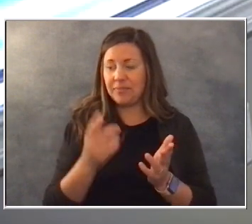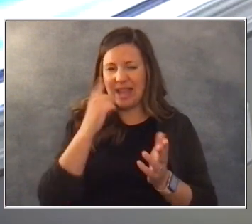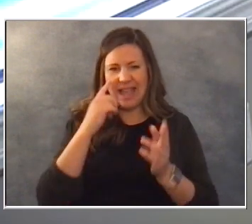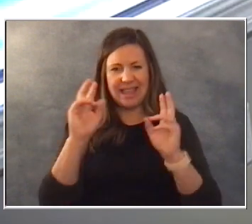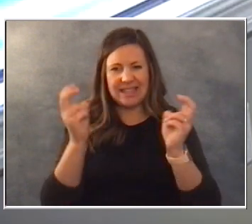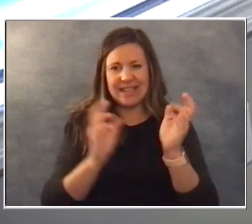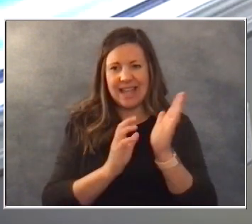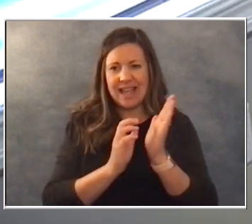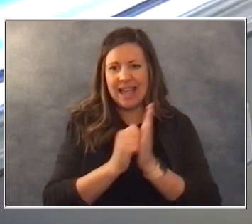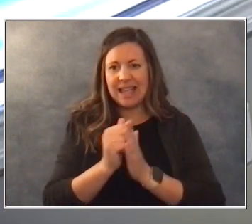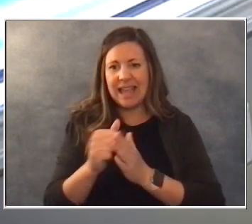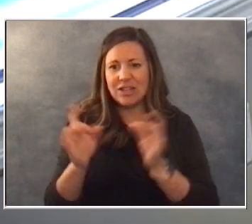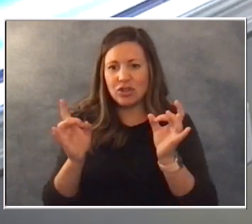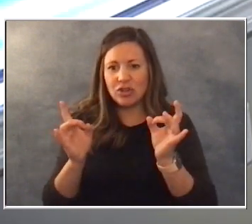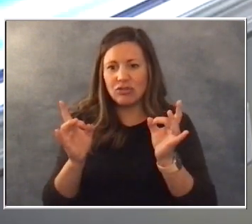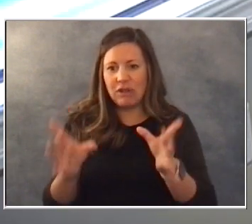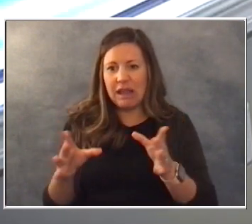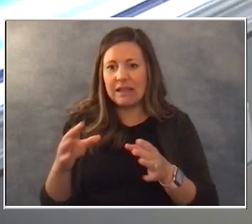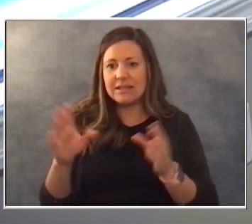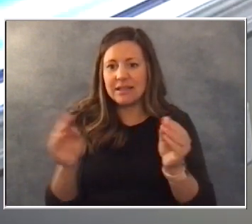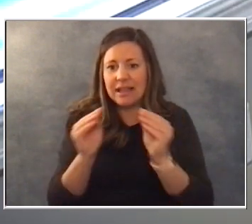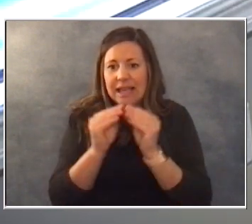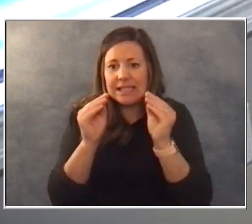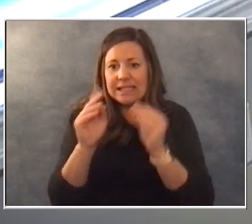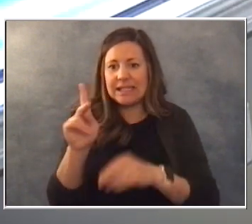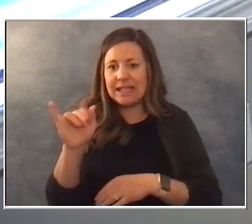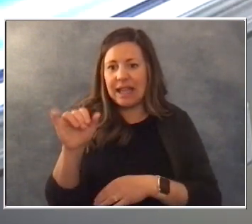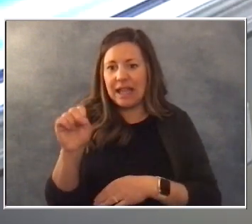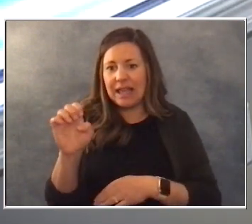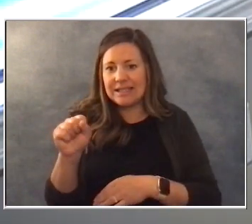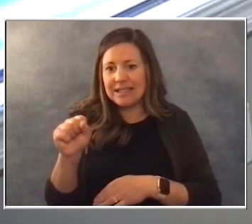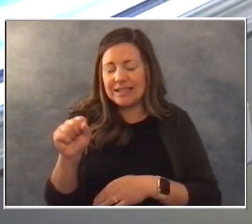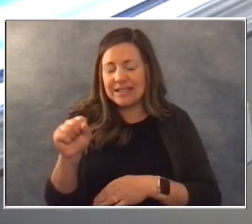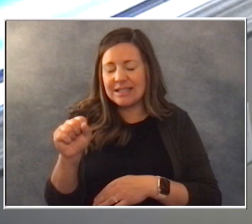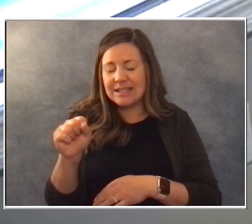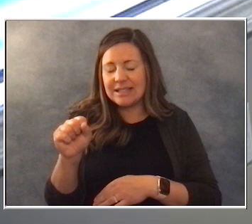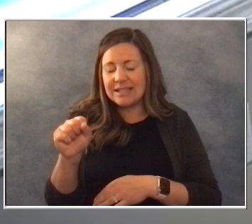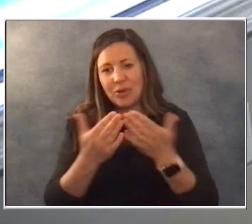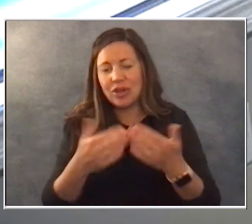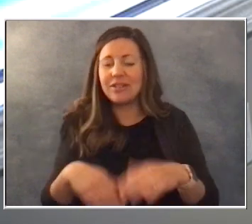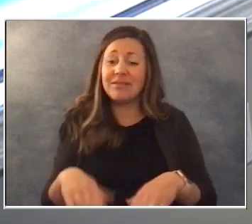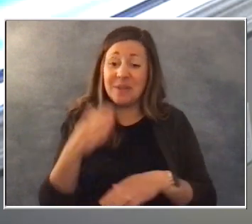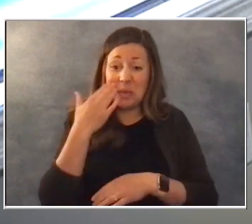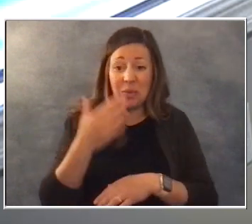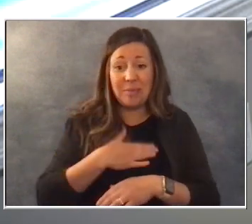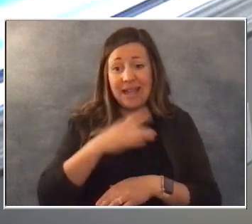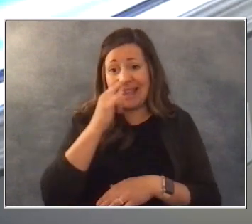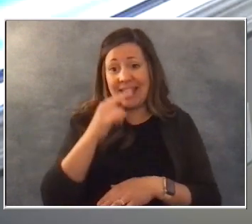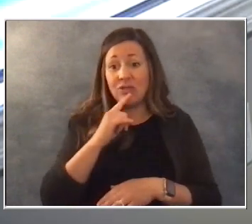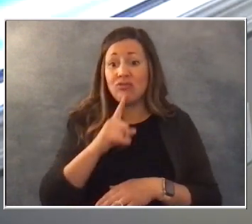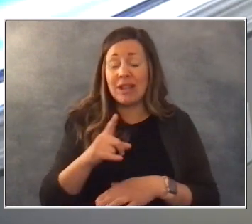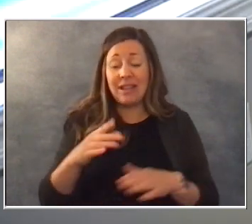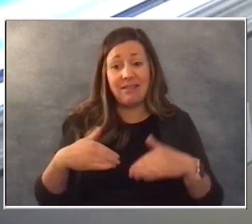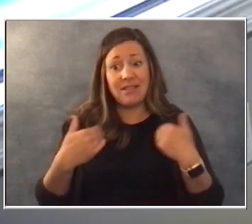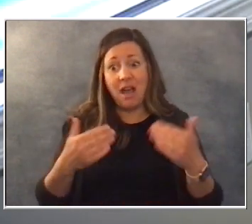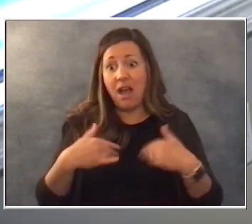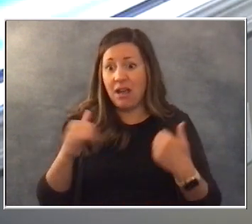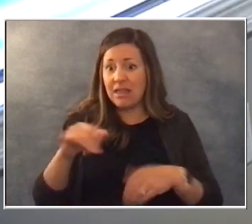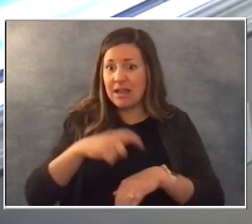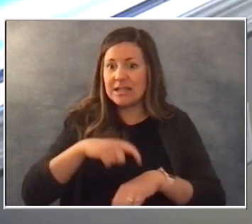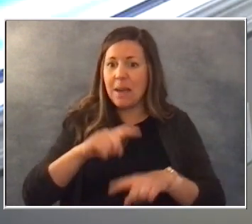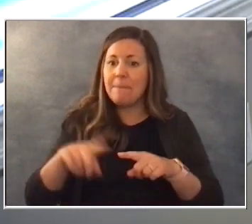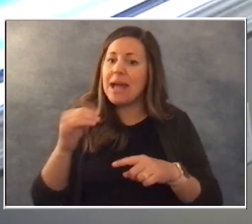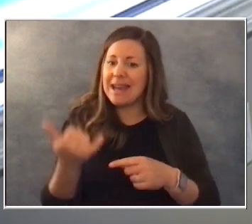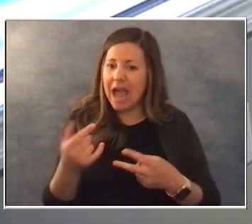is Cancer Hates Kisses, and we would read that book every once in a while. But at the time, it's just a toddler. But now my oldest